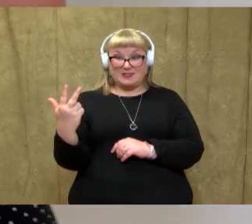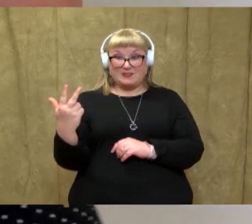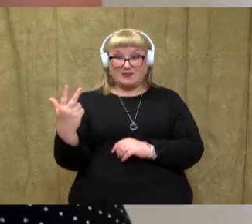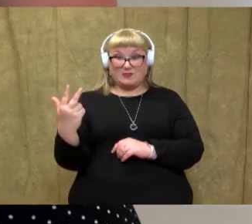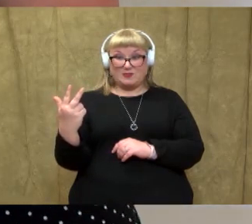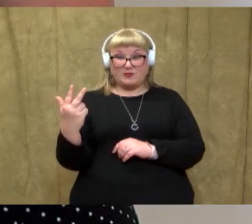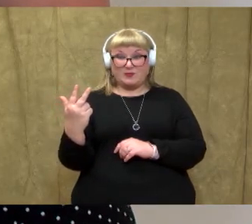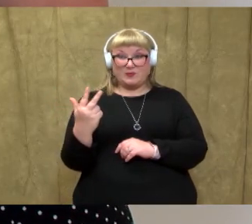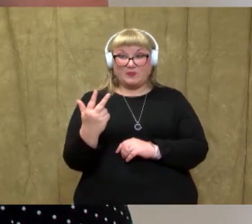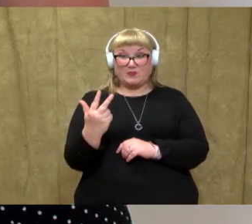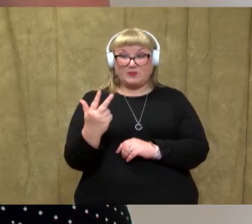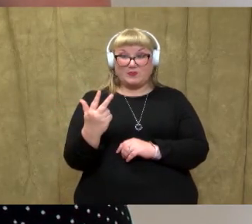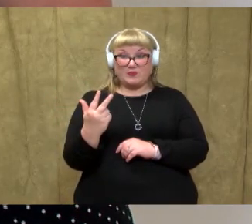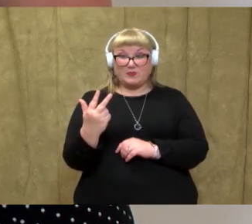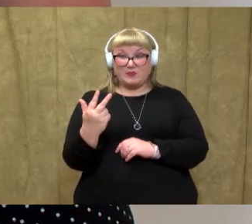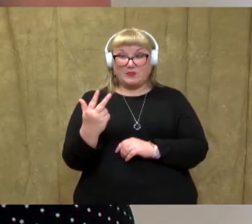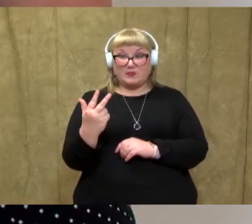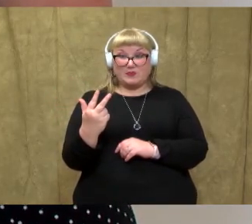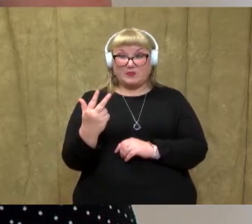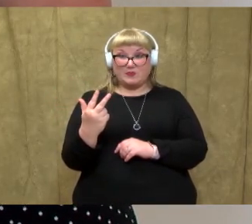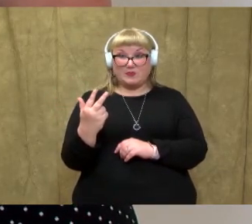3,